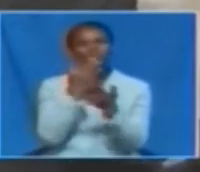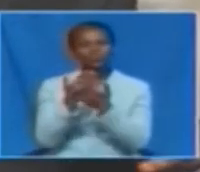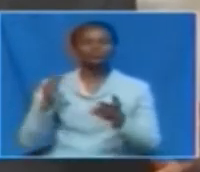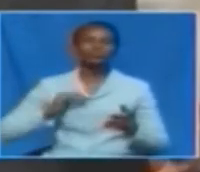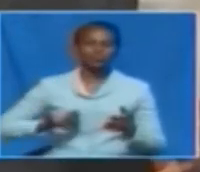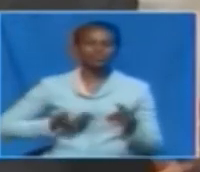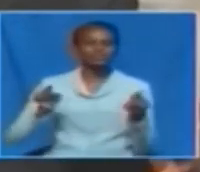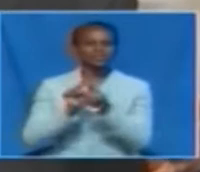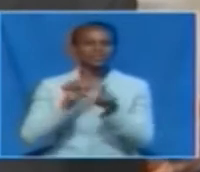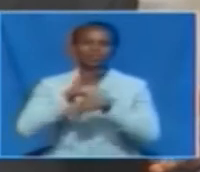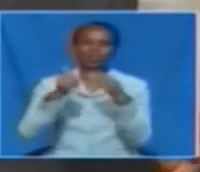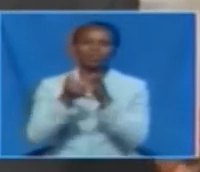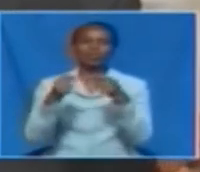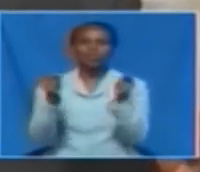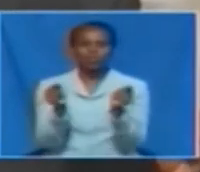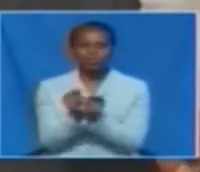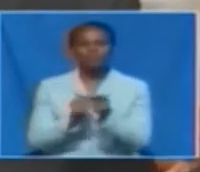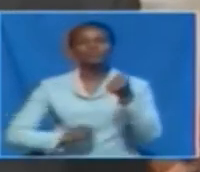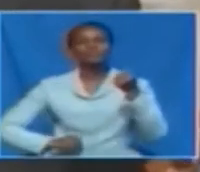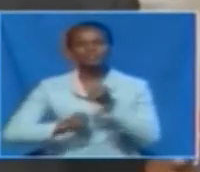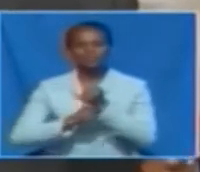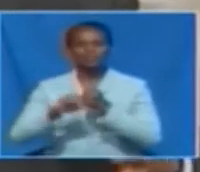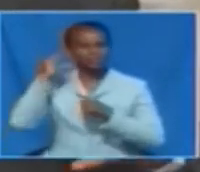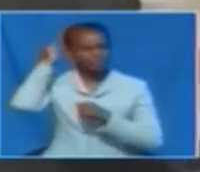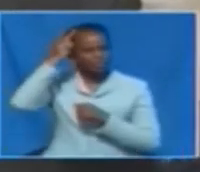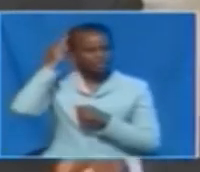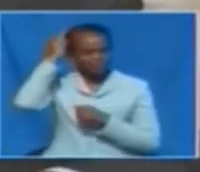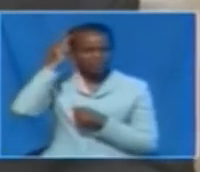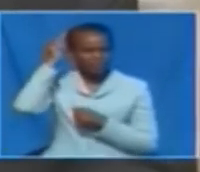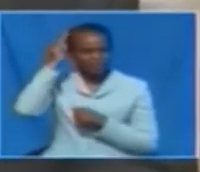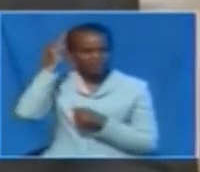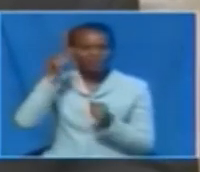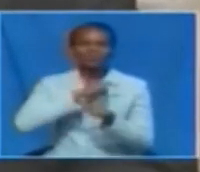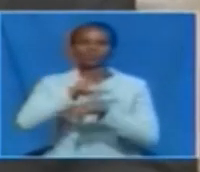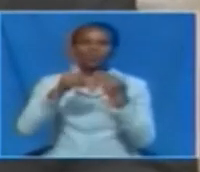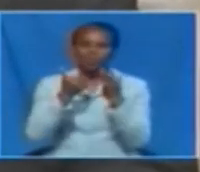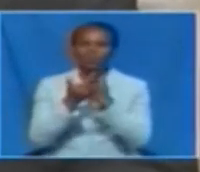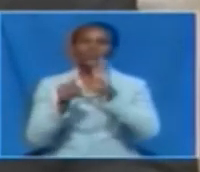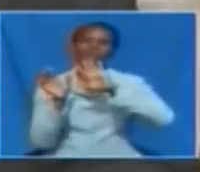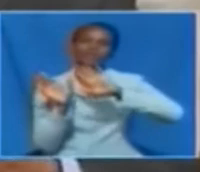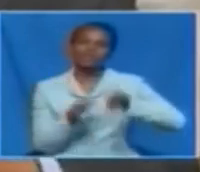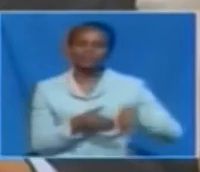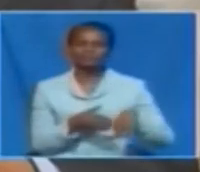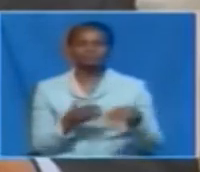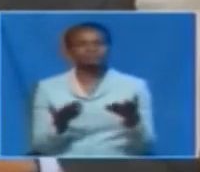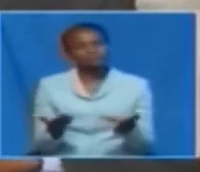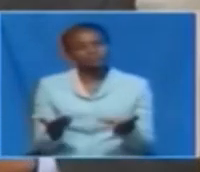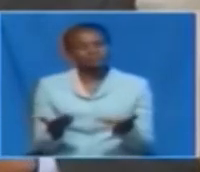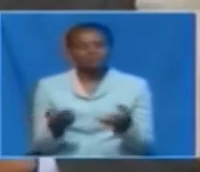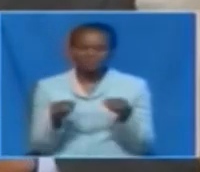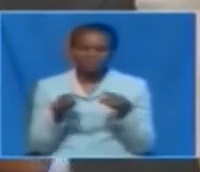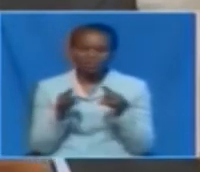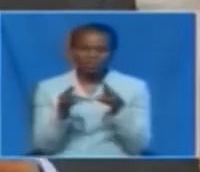the entire group that supported President Mwanawasa. They left, and that's just the